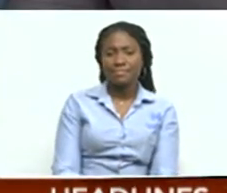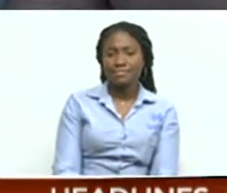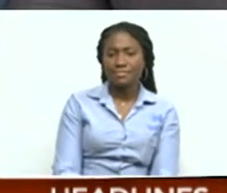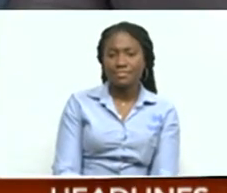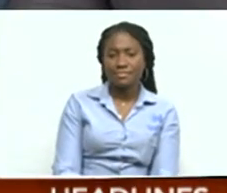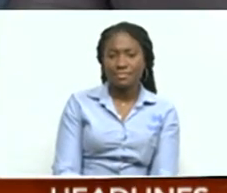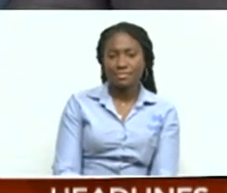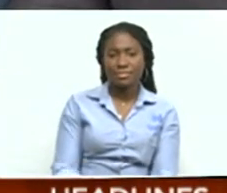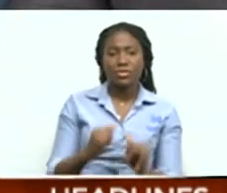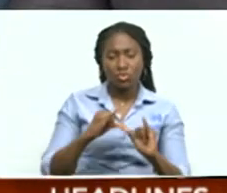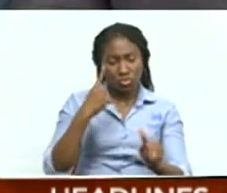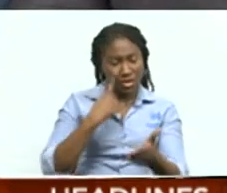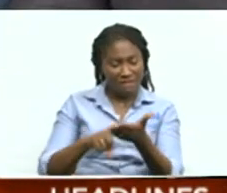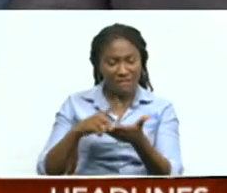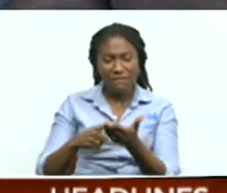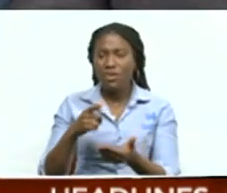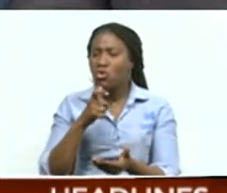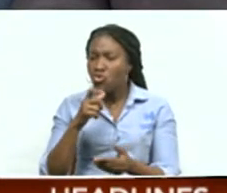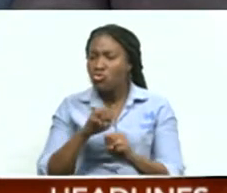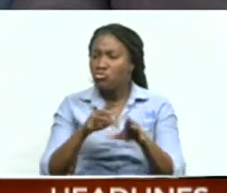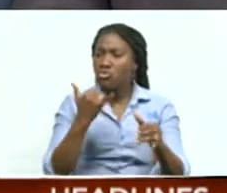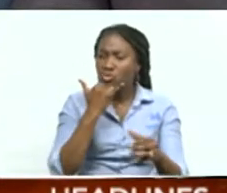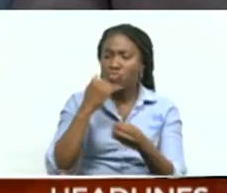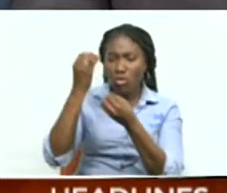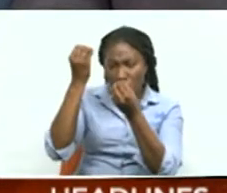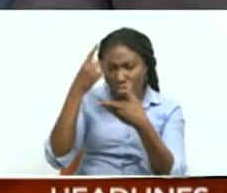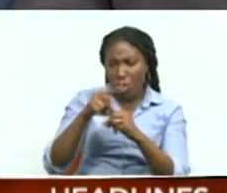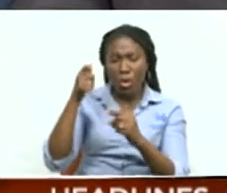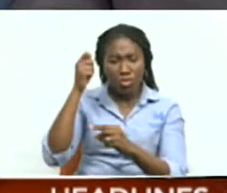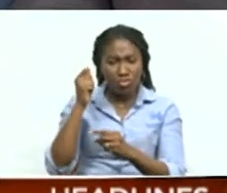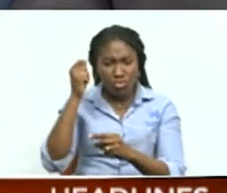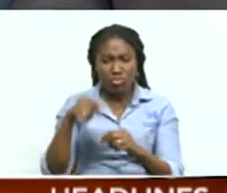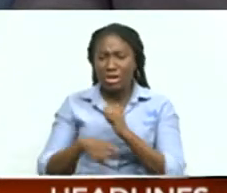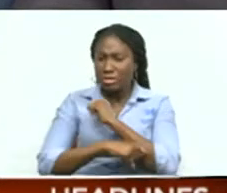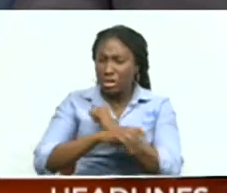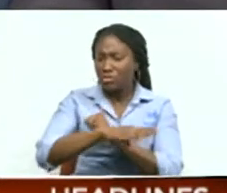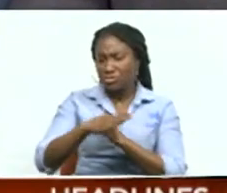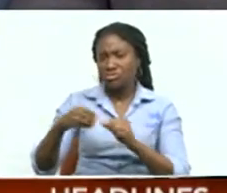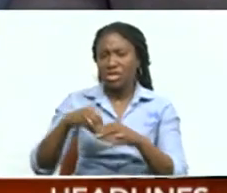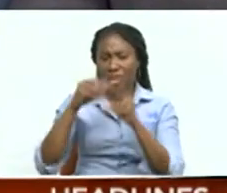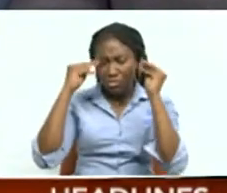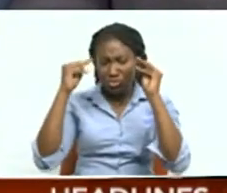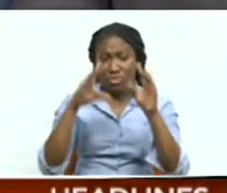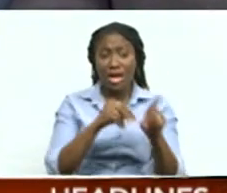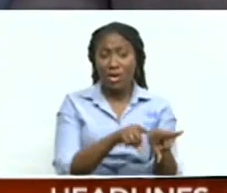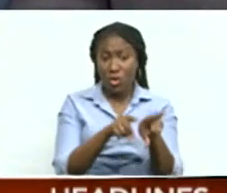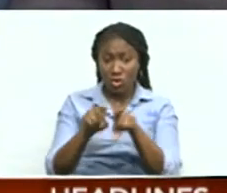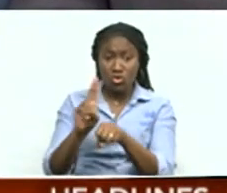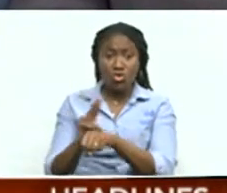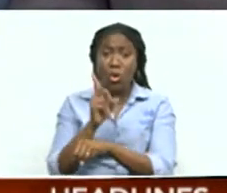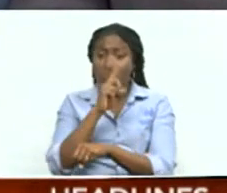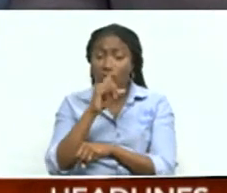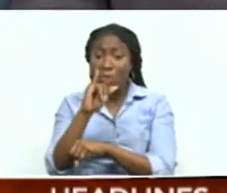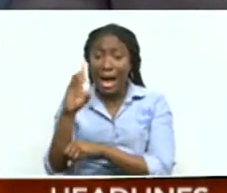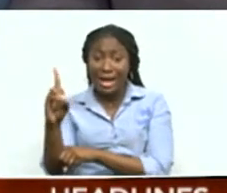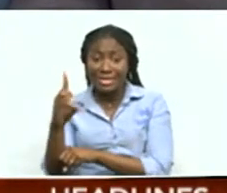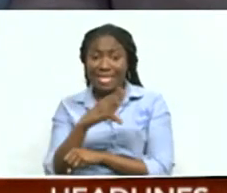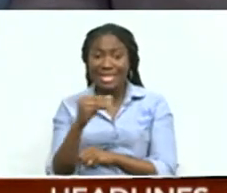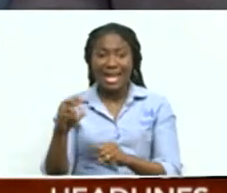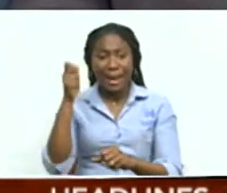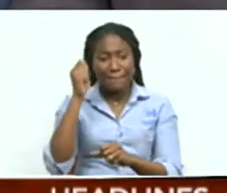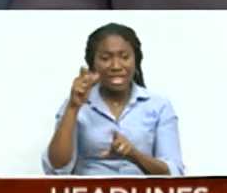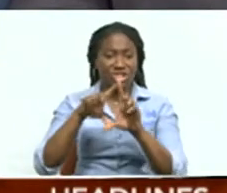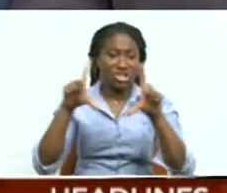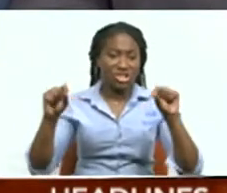An investigation continues that the ministry into a series of fraudulent activities at the ministry, including the use of fake IDs and pension